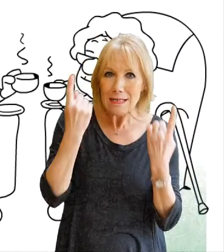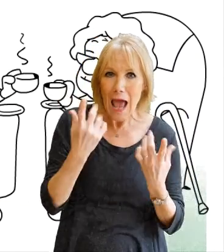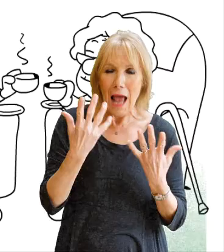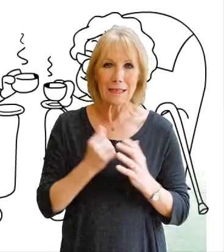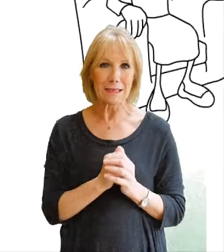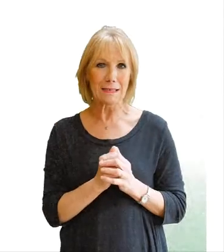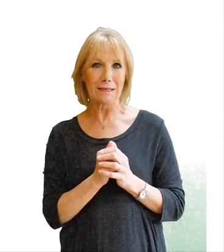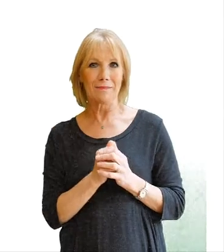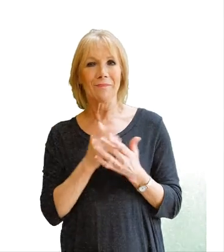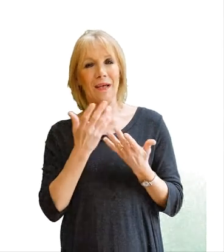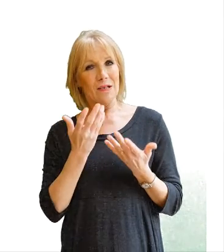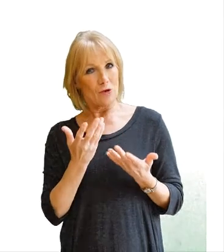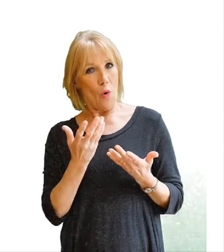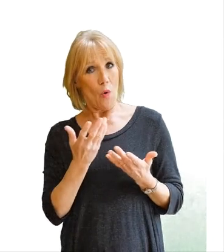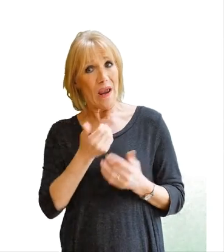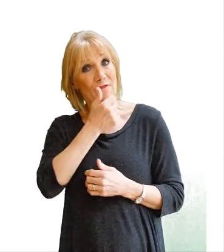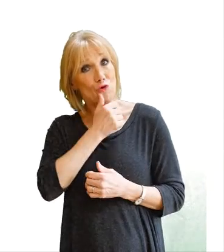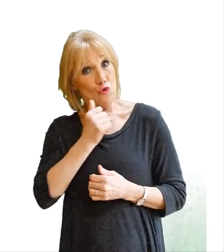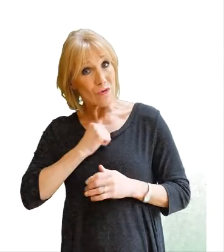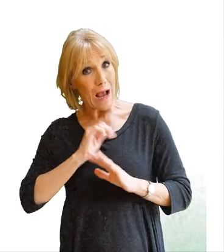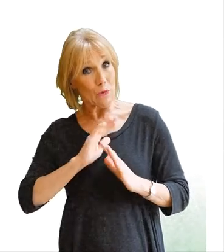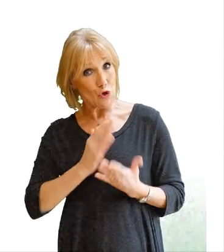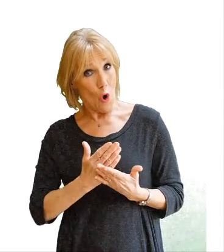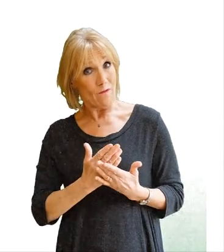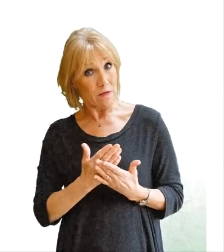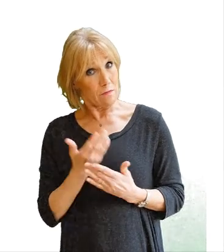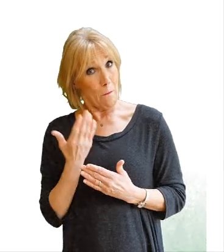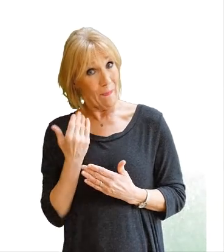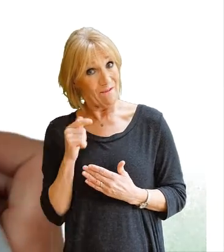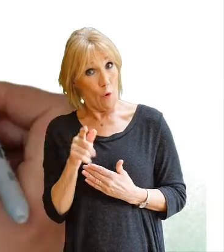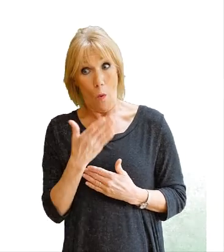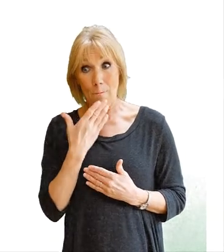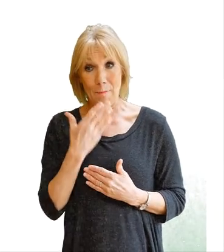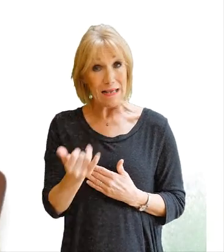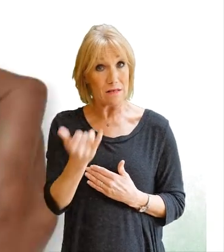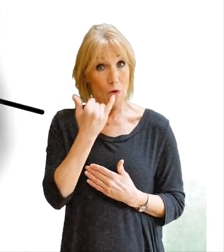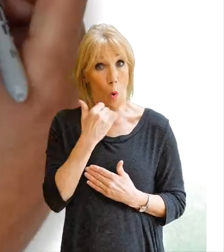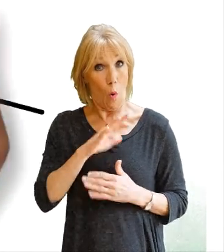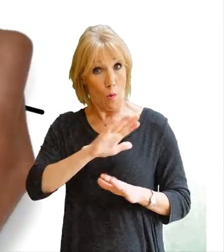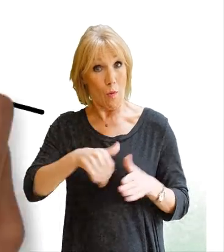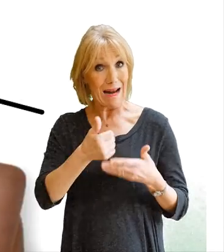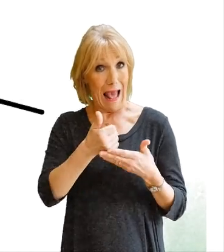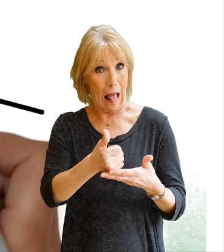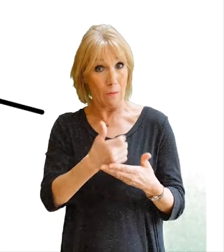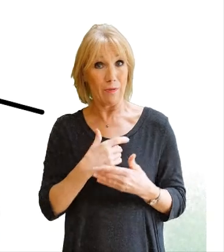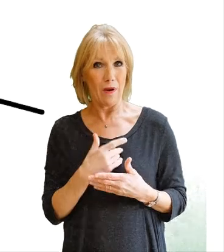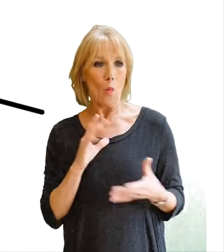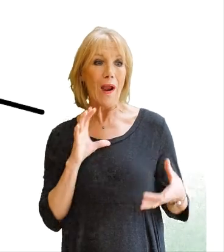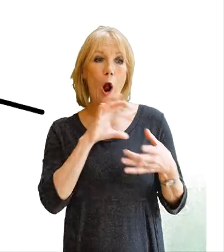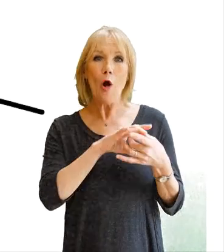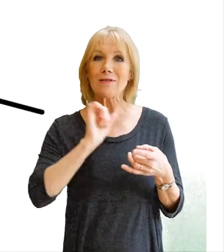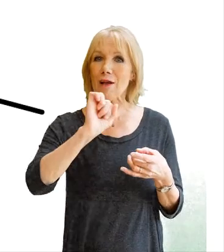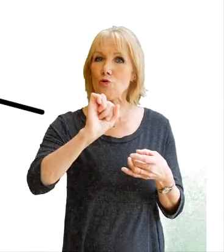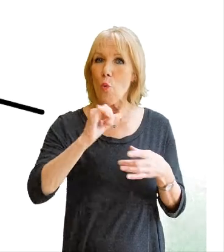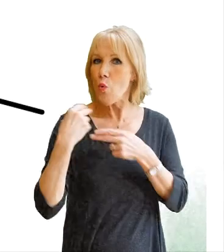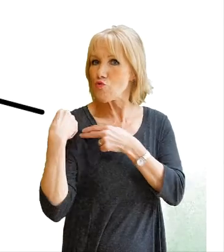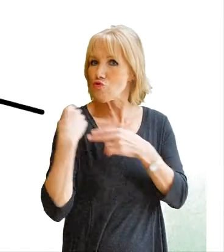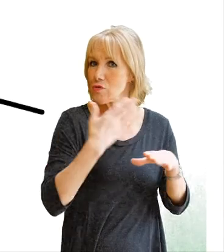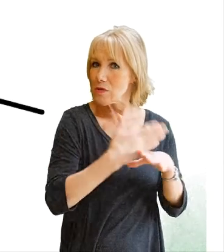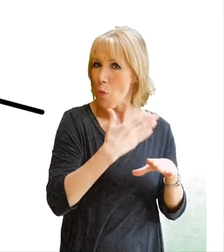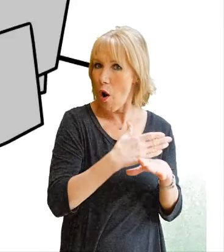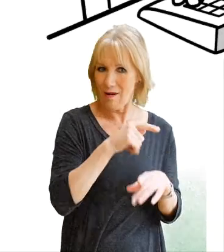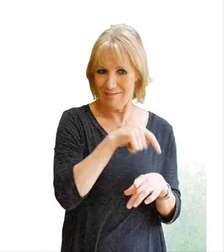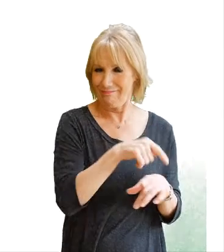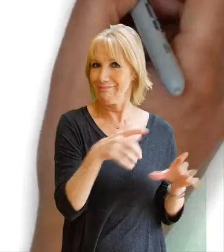important to us. If you already use our services, call us, we can help. You can contact your duty workers who know you already and can offer